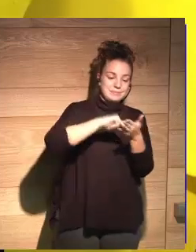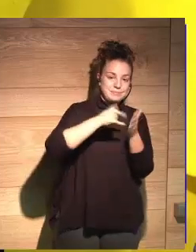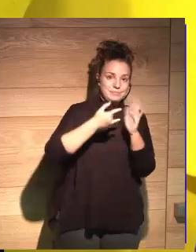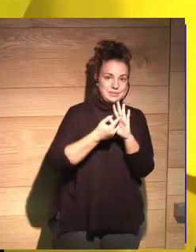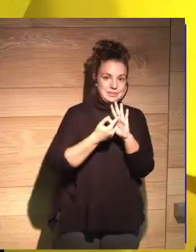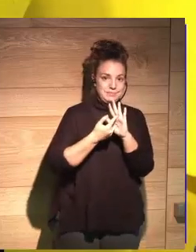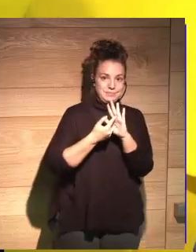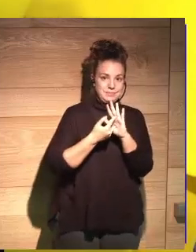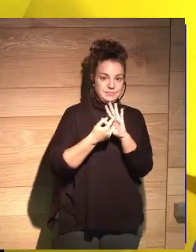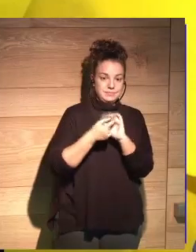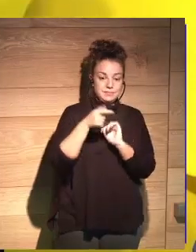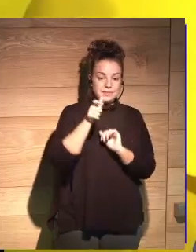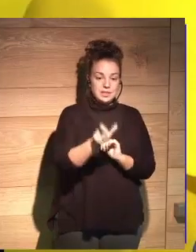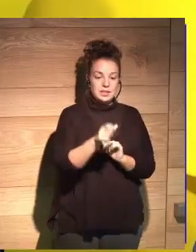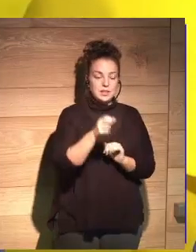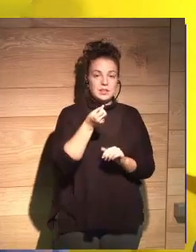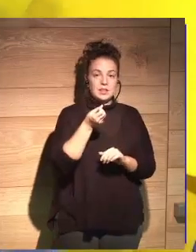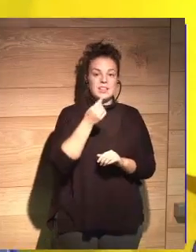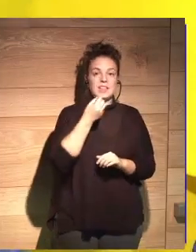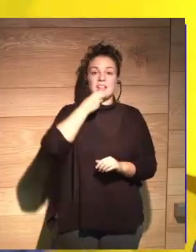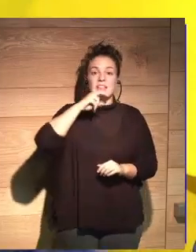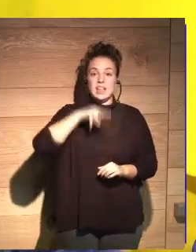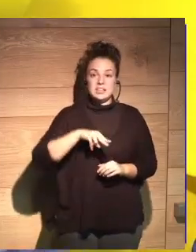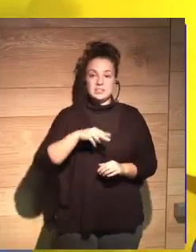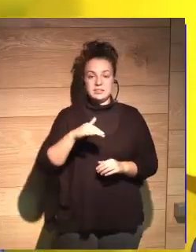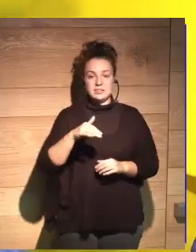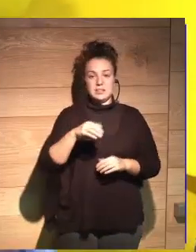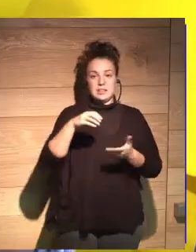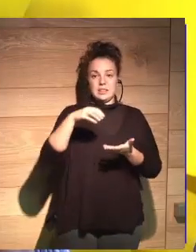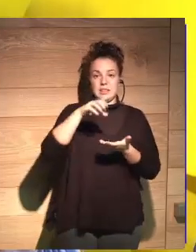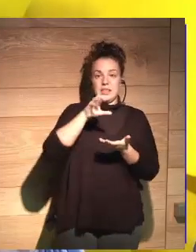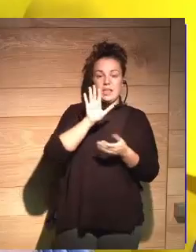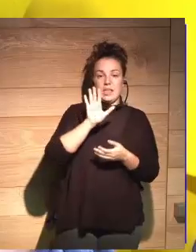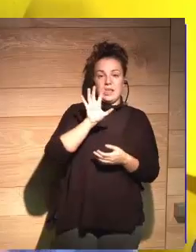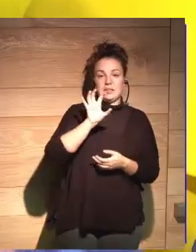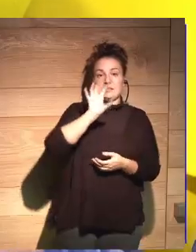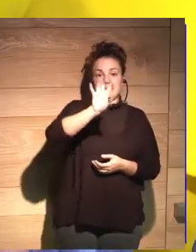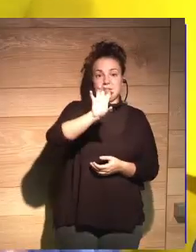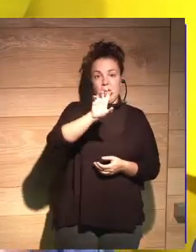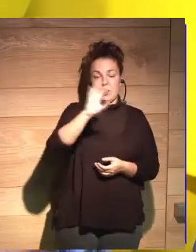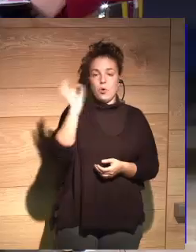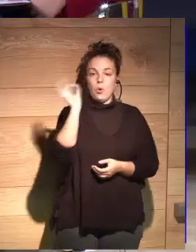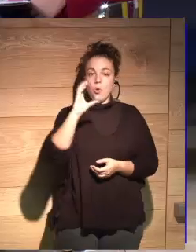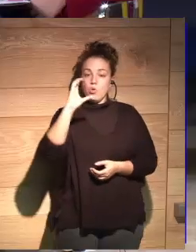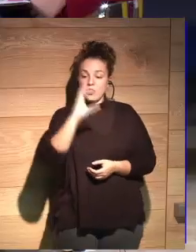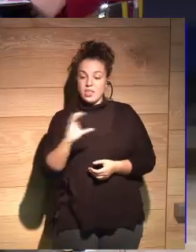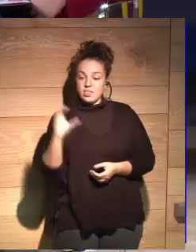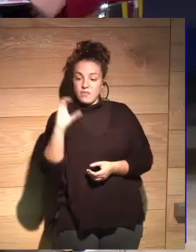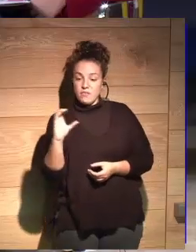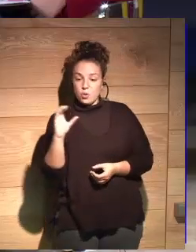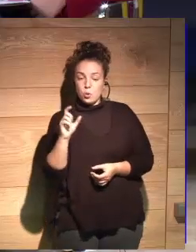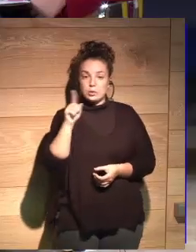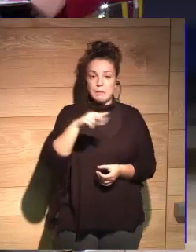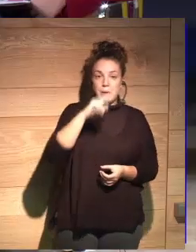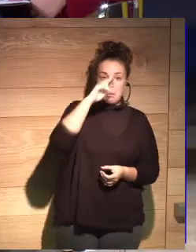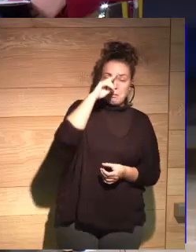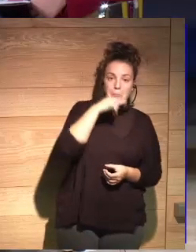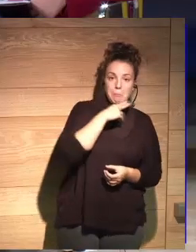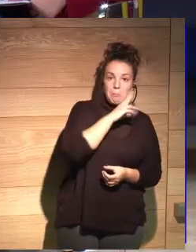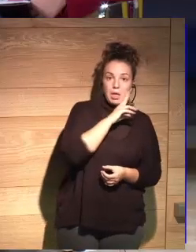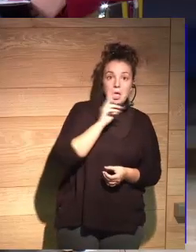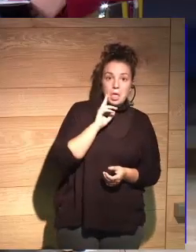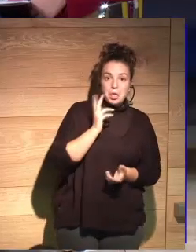planified, somebody else planned. Because somebody else will be the state, scientists, who are the ones who know about it, parents.